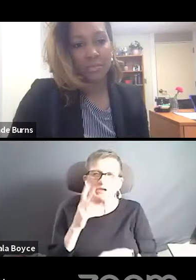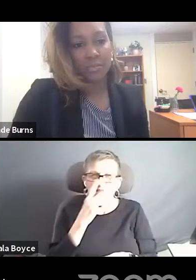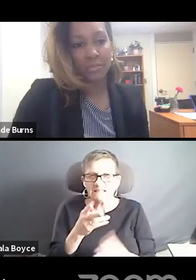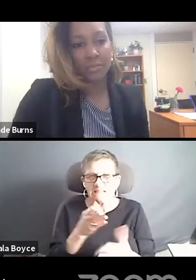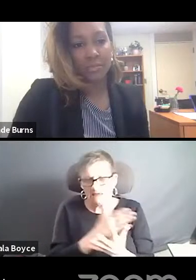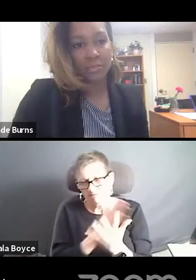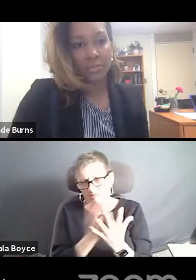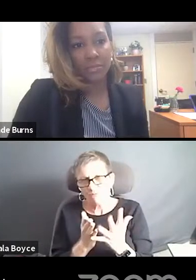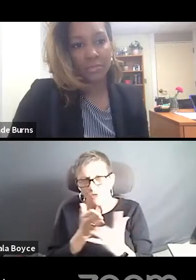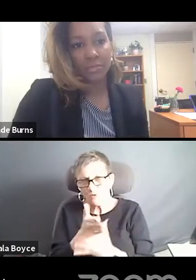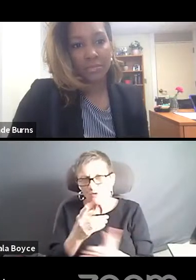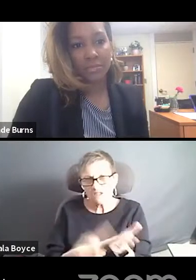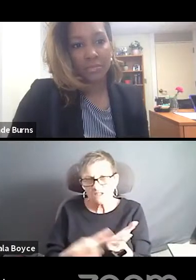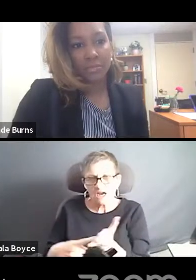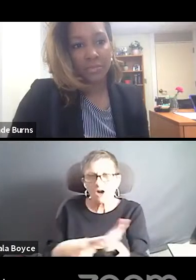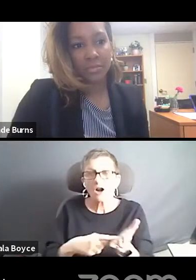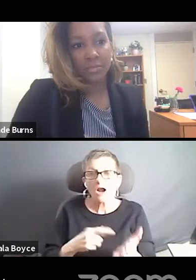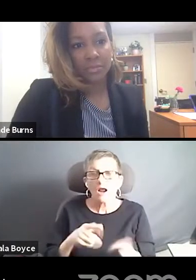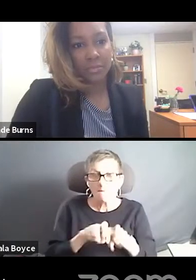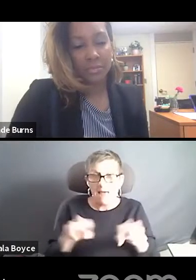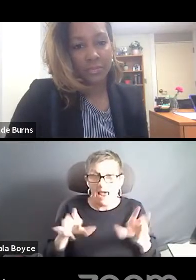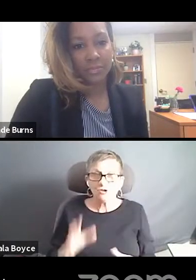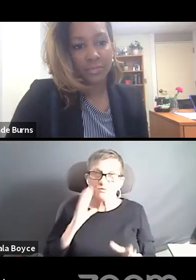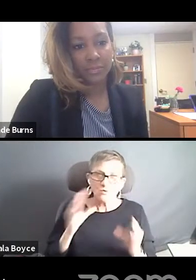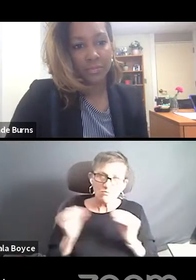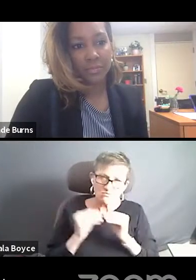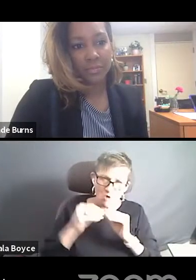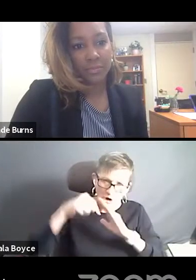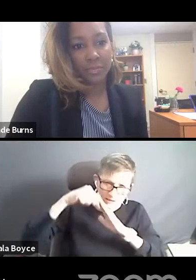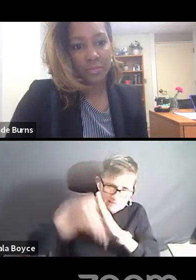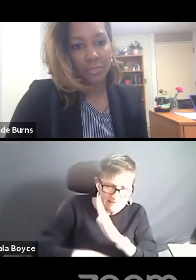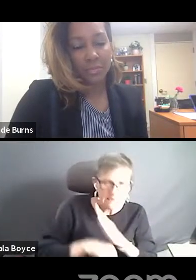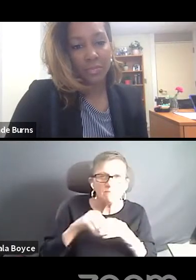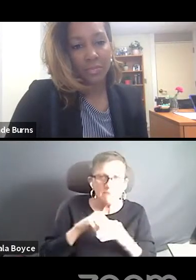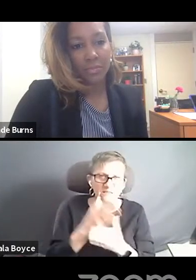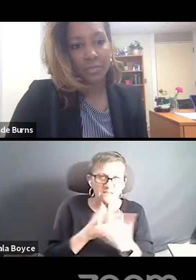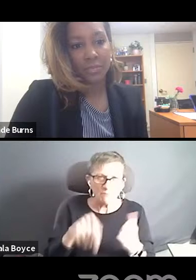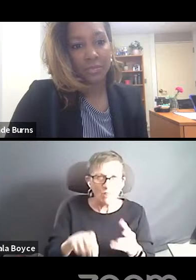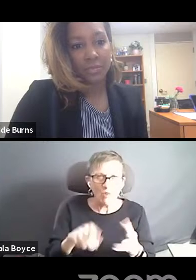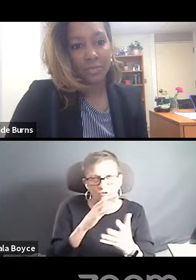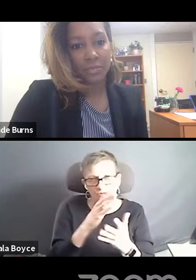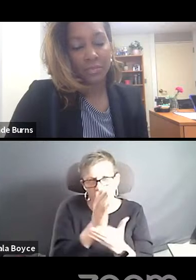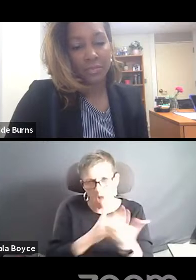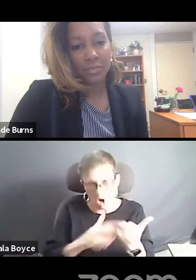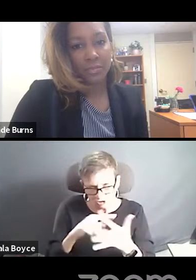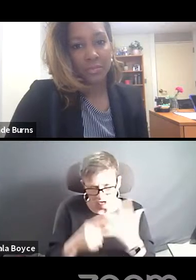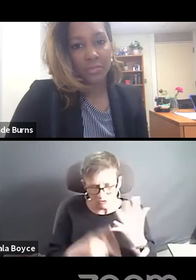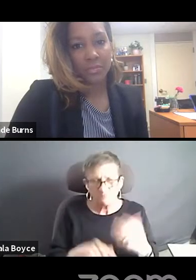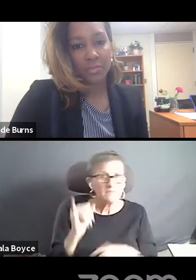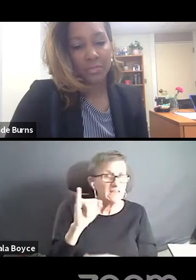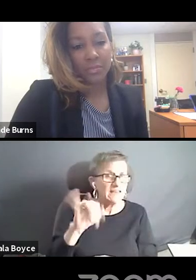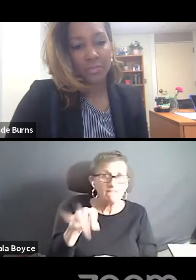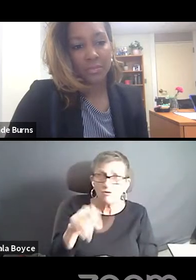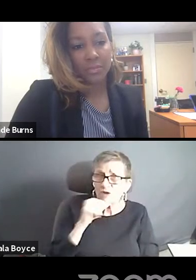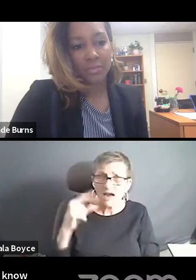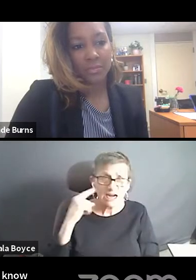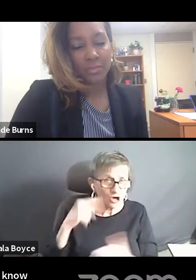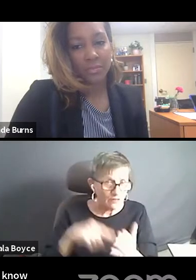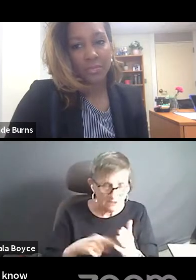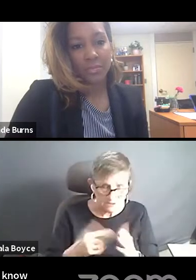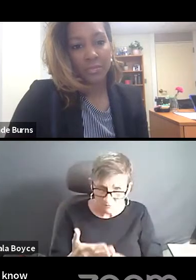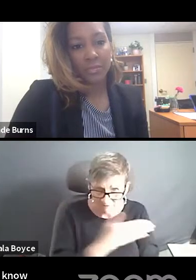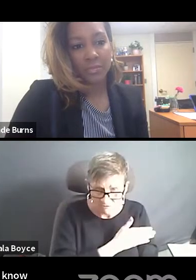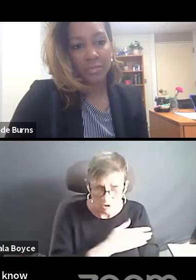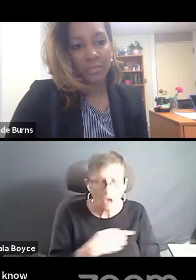discussion, our panelists will then dive deeper into some of these things. And so, if you hadn't heard this phrase before, by now you've